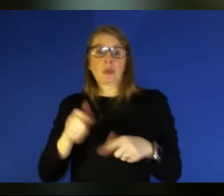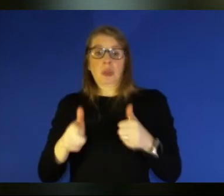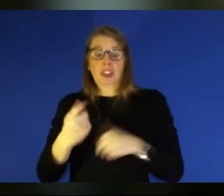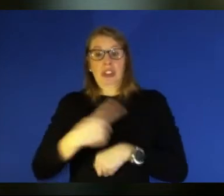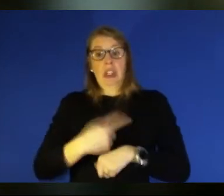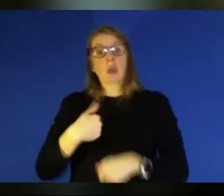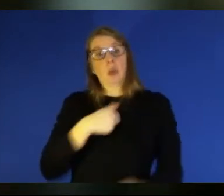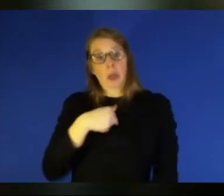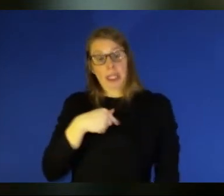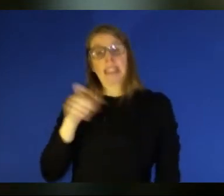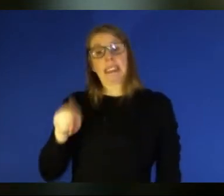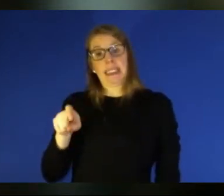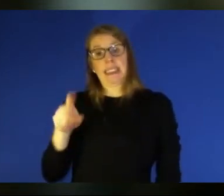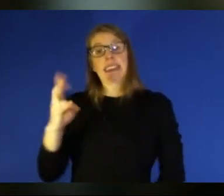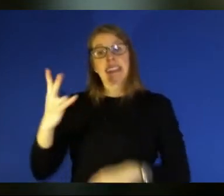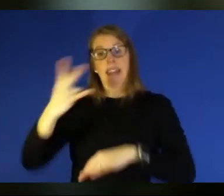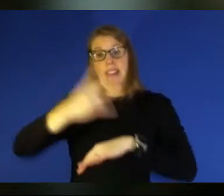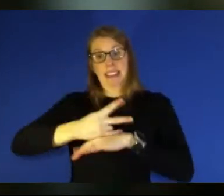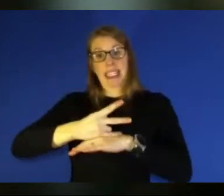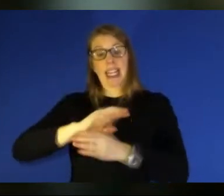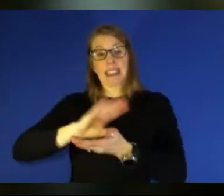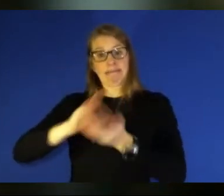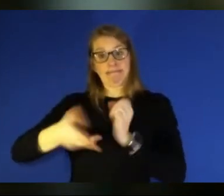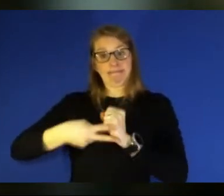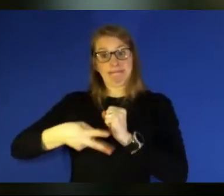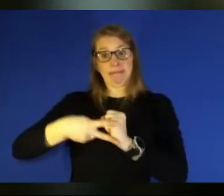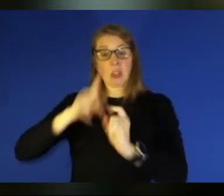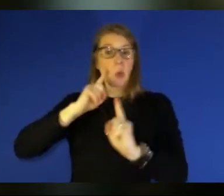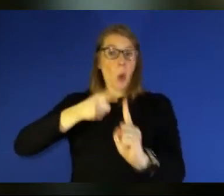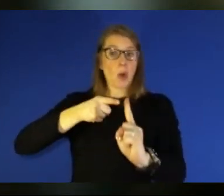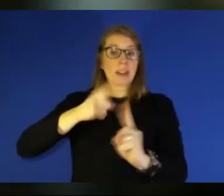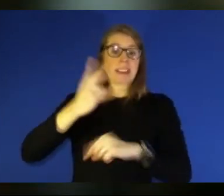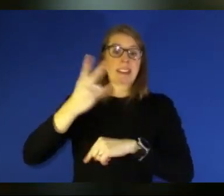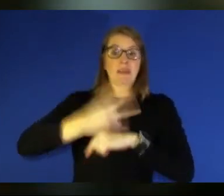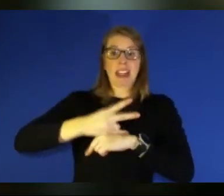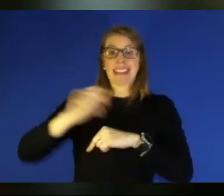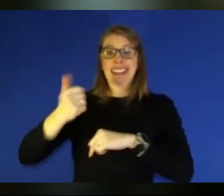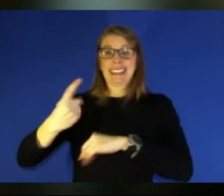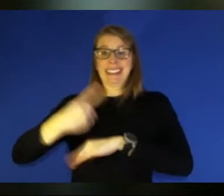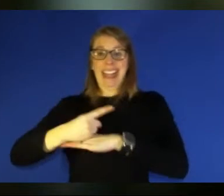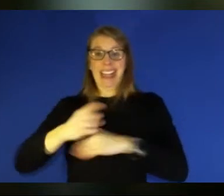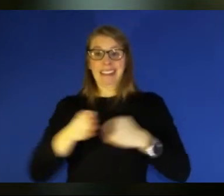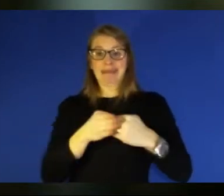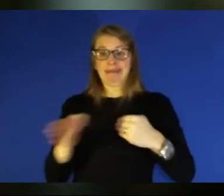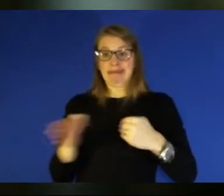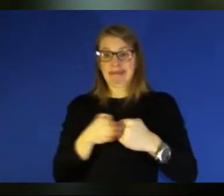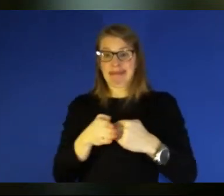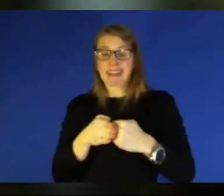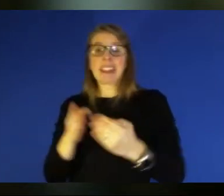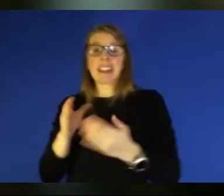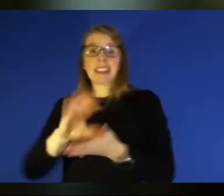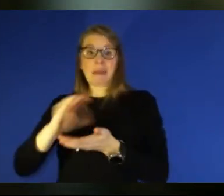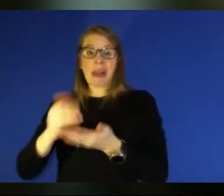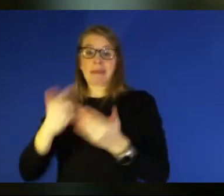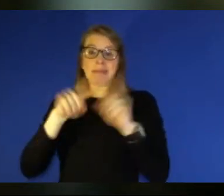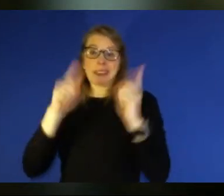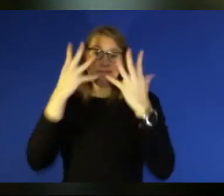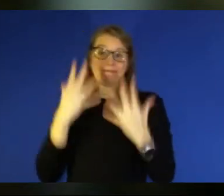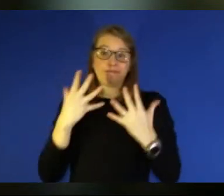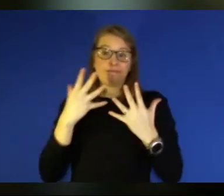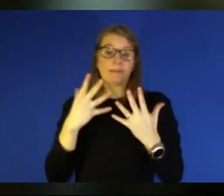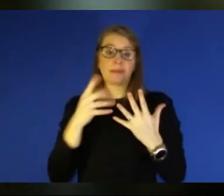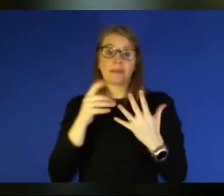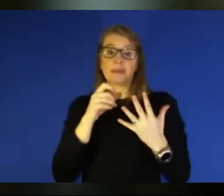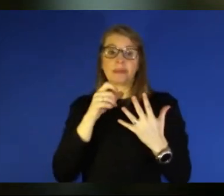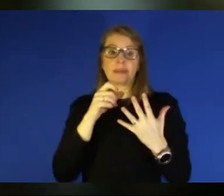need to have a 7-day supply. Our goal is to have a 7 to 10 day supply on hand at all times. Unfortunately, we've not had that since the onset